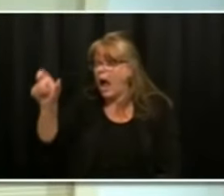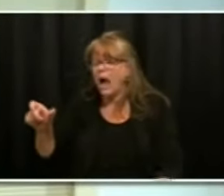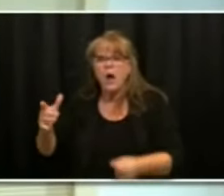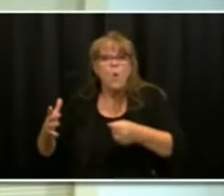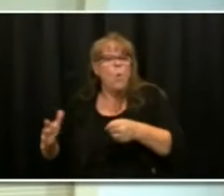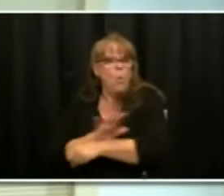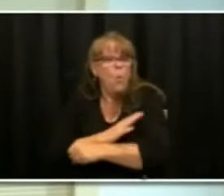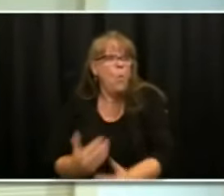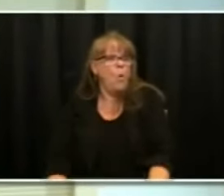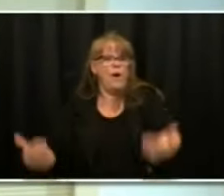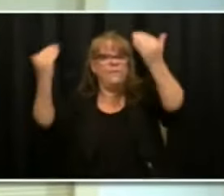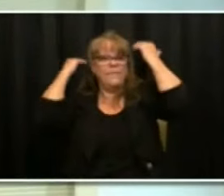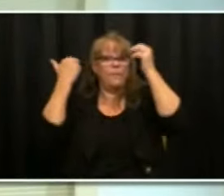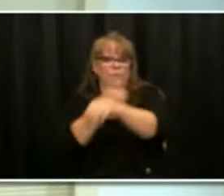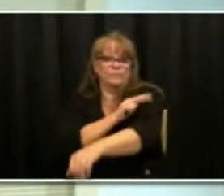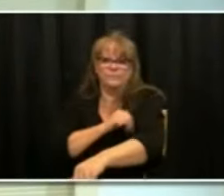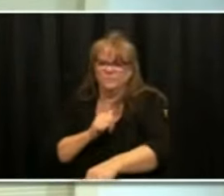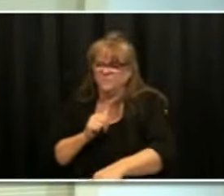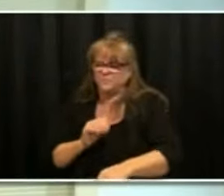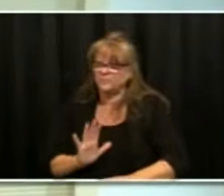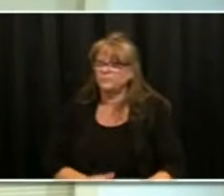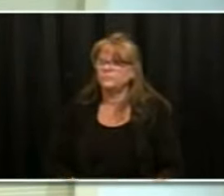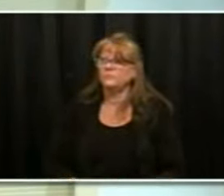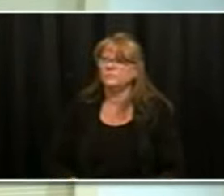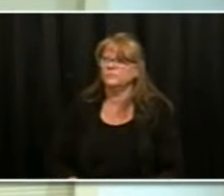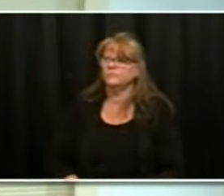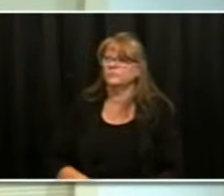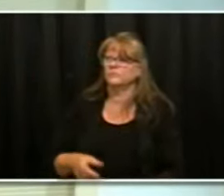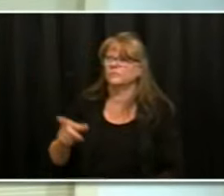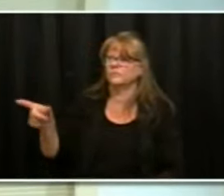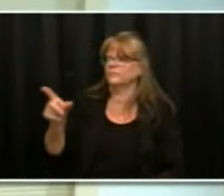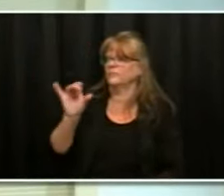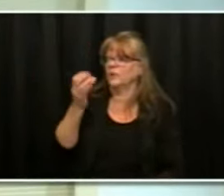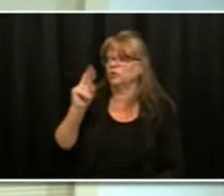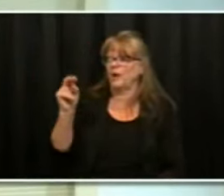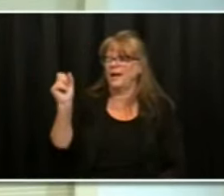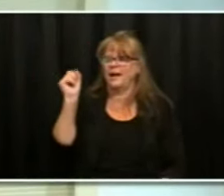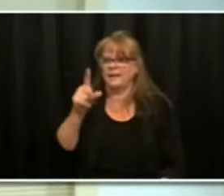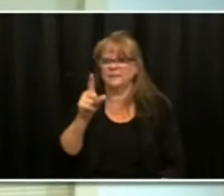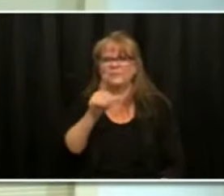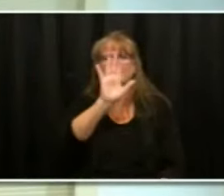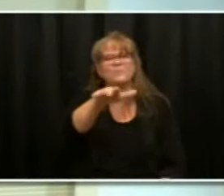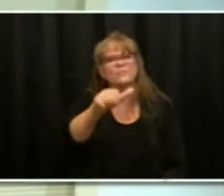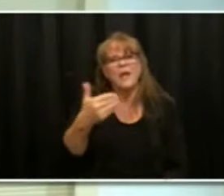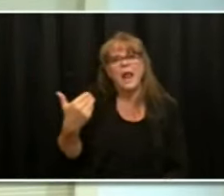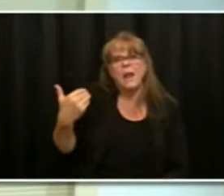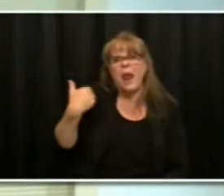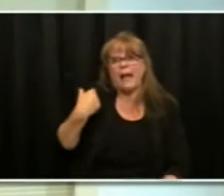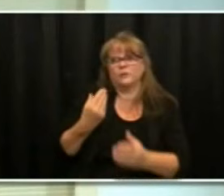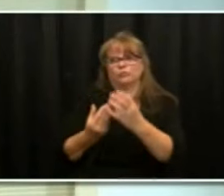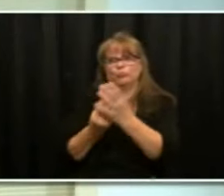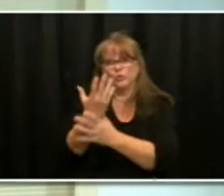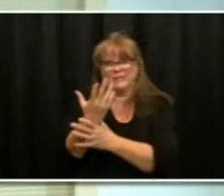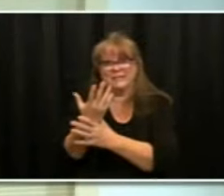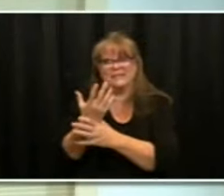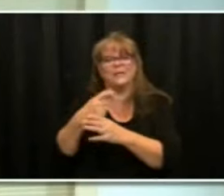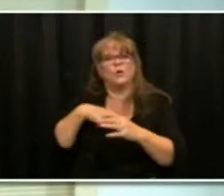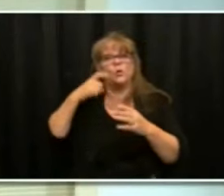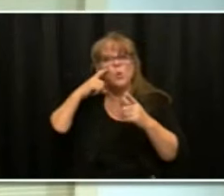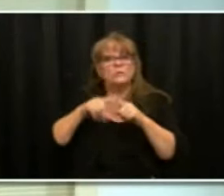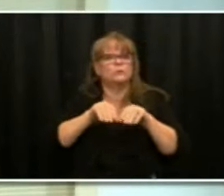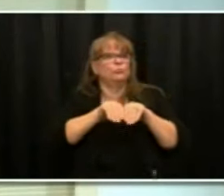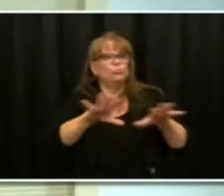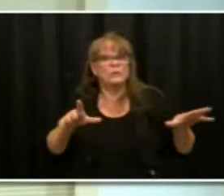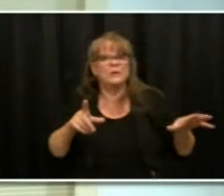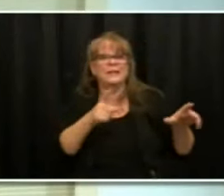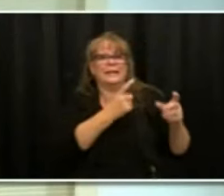In the spring, when we had runaway transmission, we had statewide stay-at-home order and the ski resort shut down, can you envision